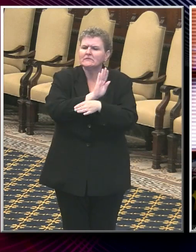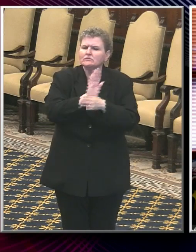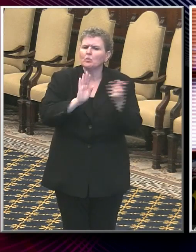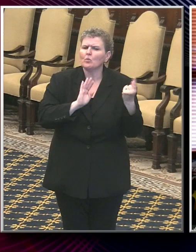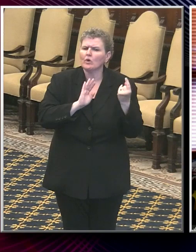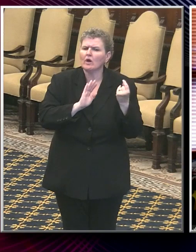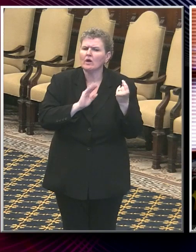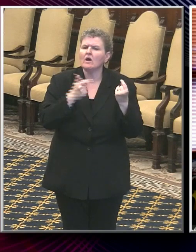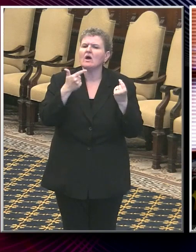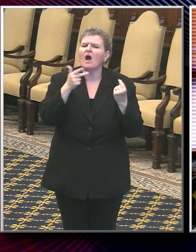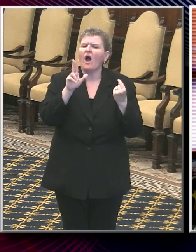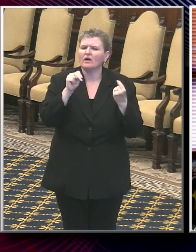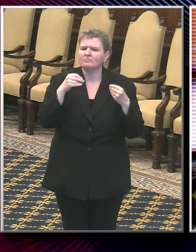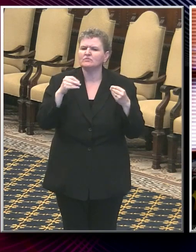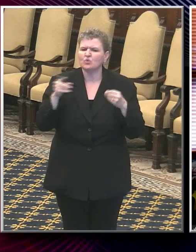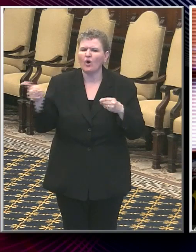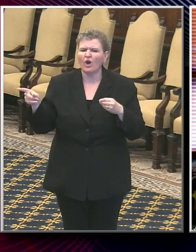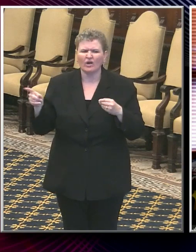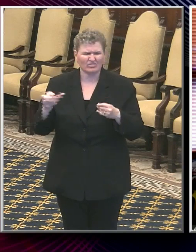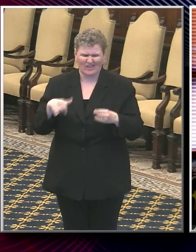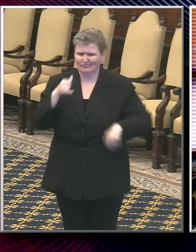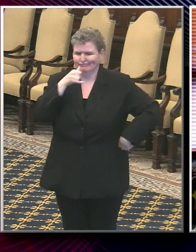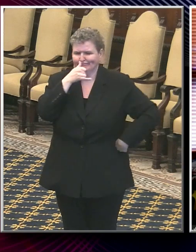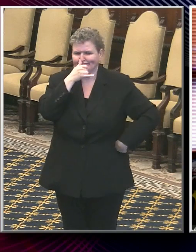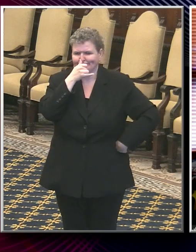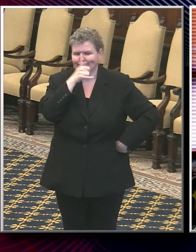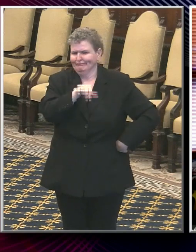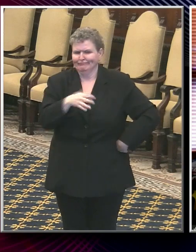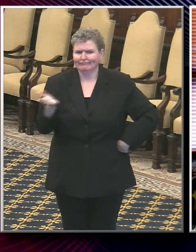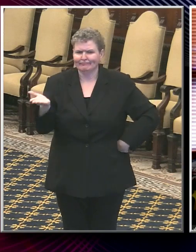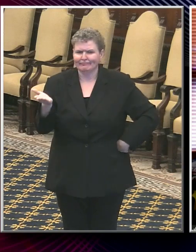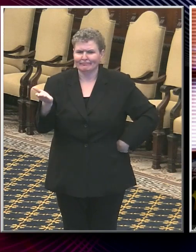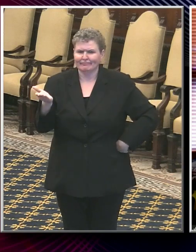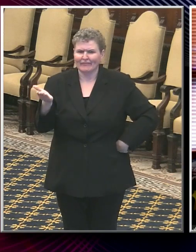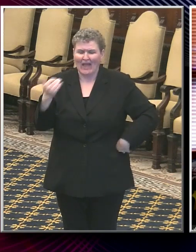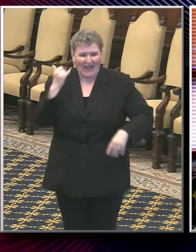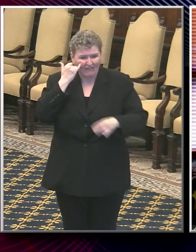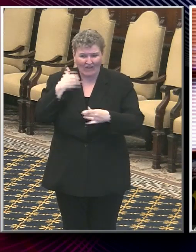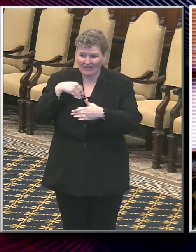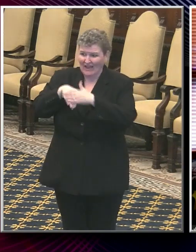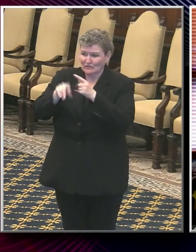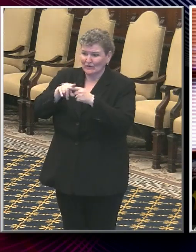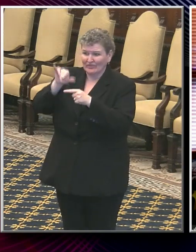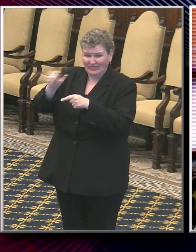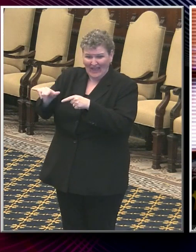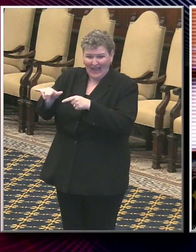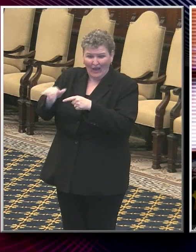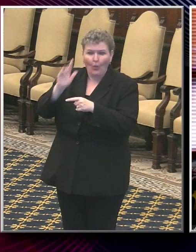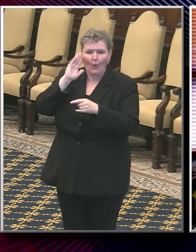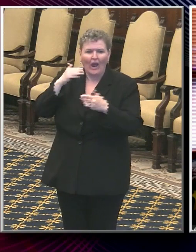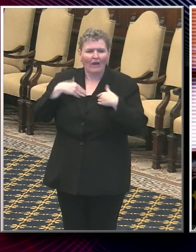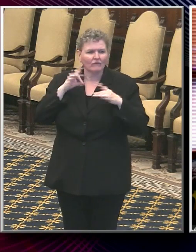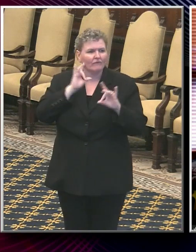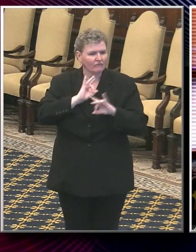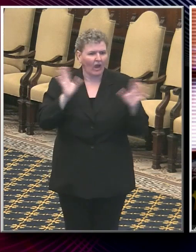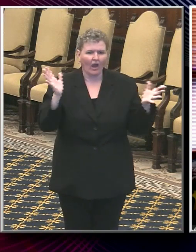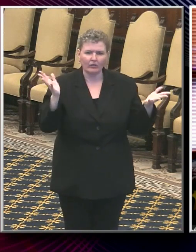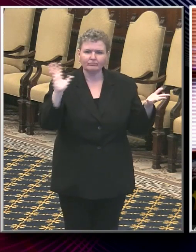me, as long as people have access to guns, we're going to have this kind of violence, and we're doing our best